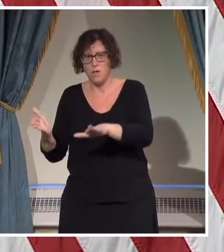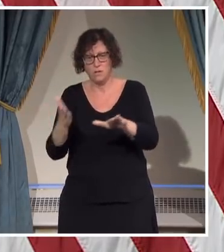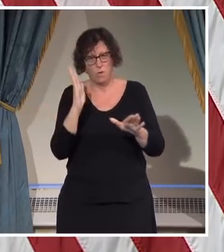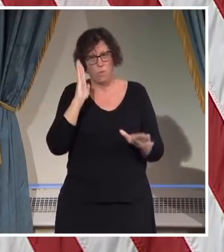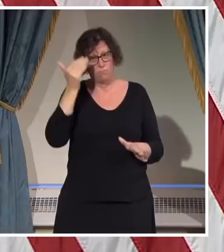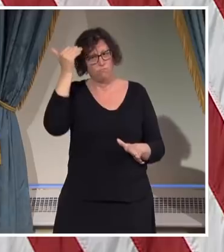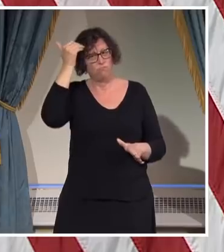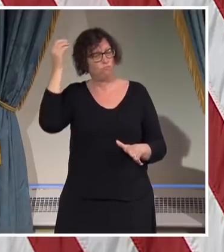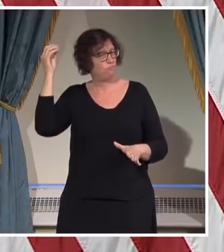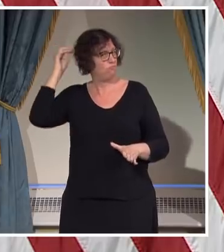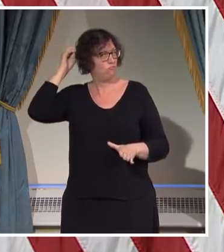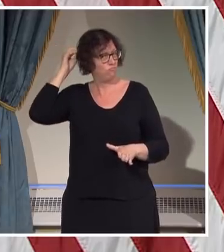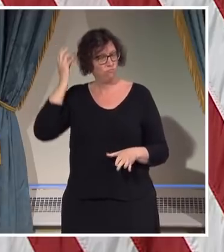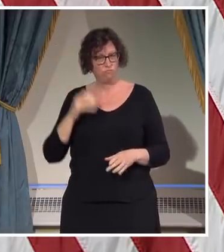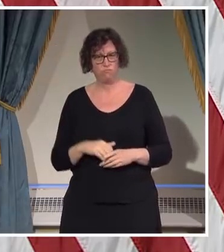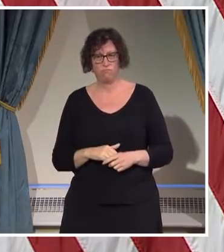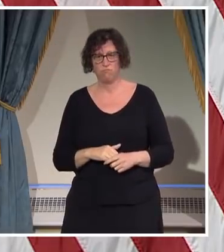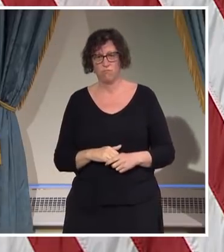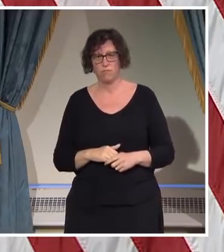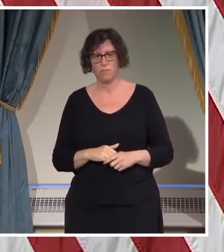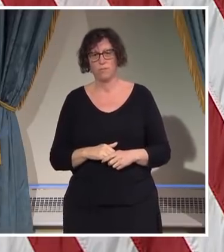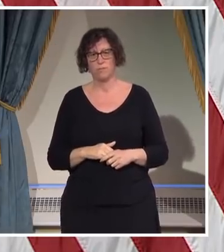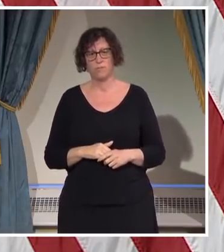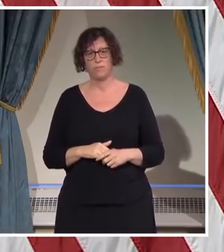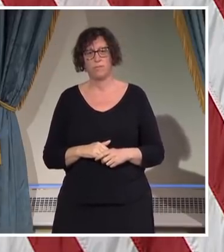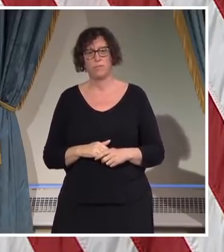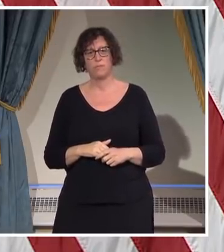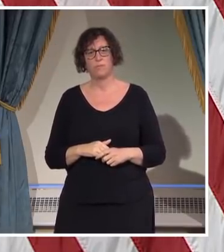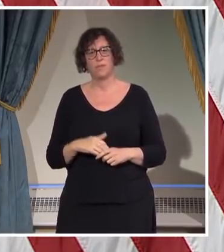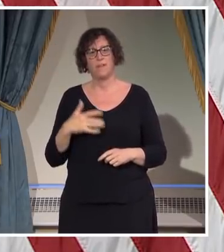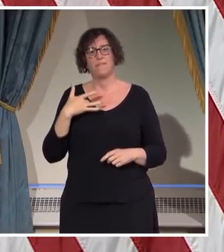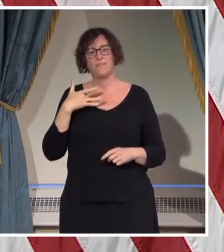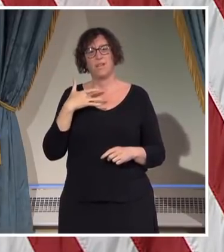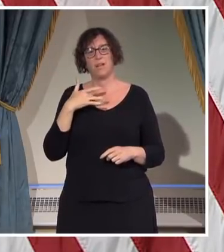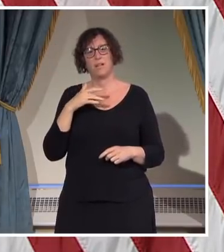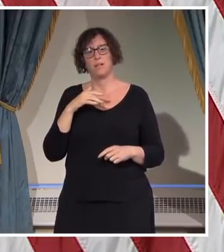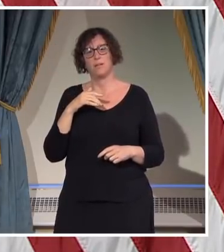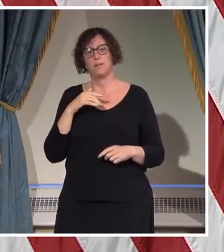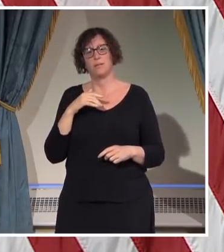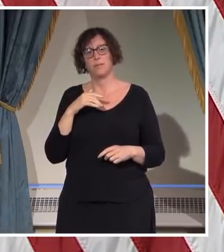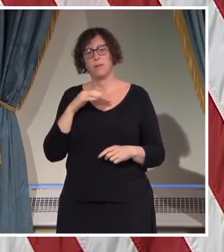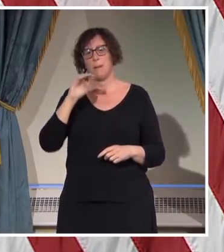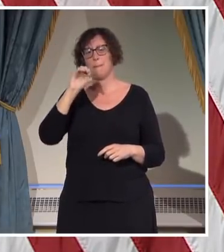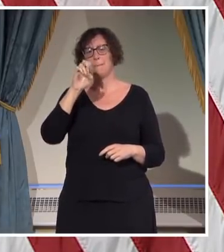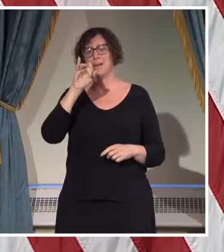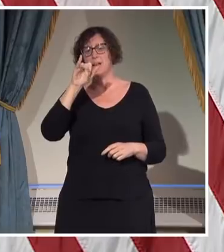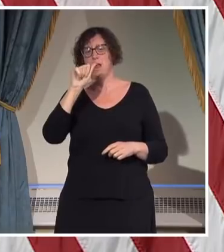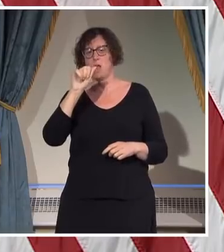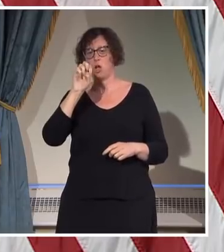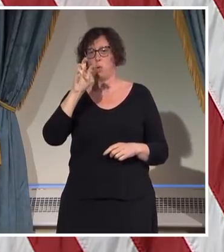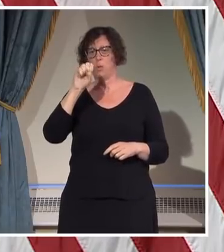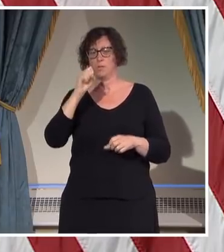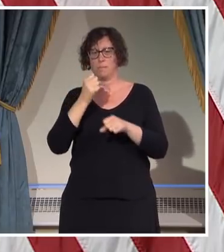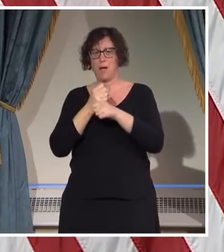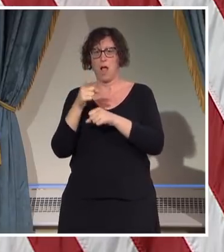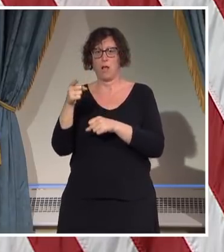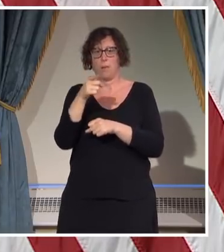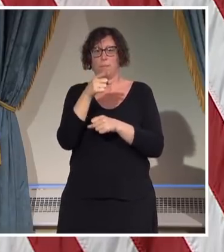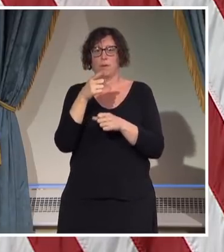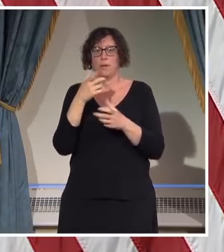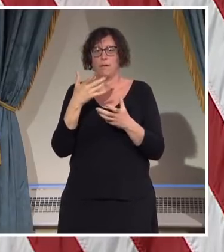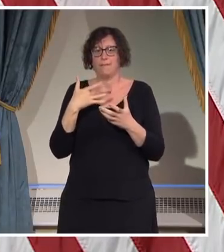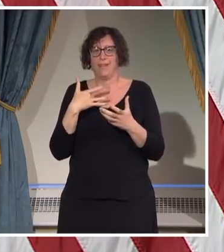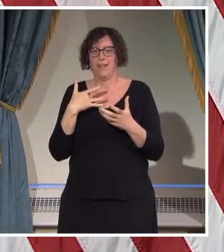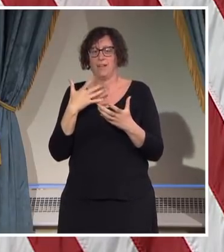human reality, the emotional reality. I think that's what you guys do, and that's very important. But I would tell you, having talked to so many New Yorkers, I think